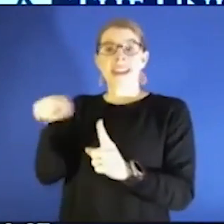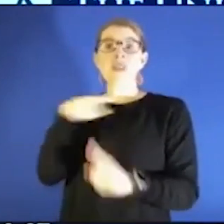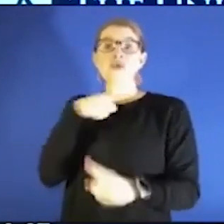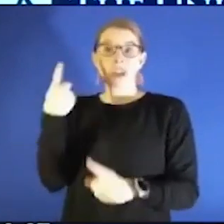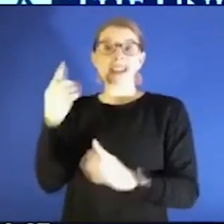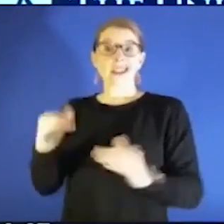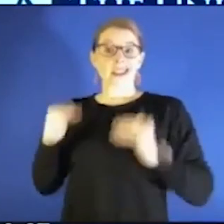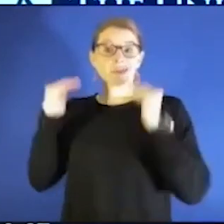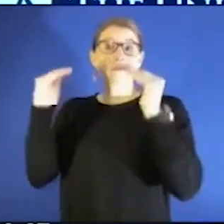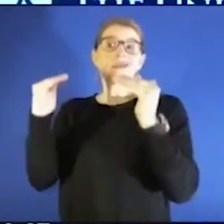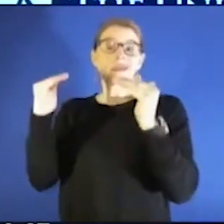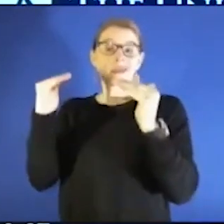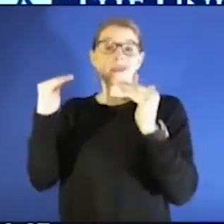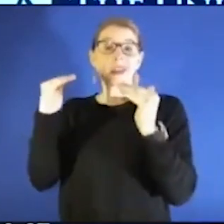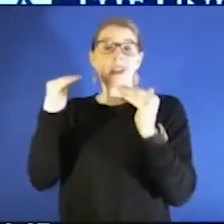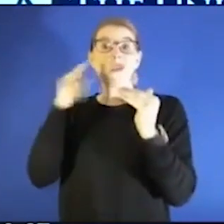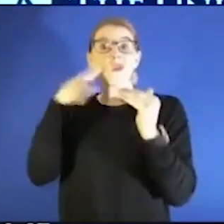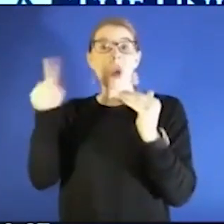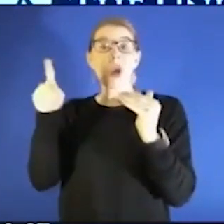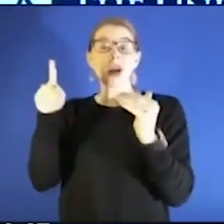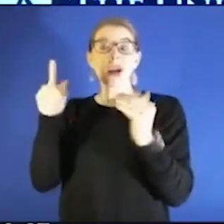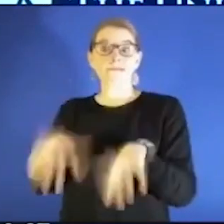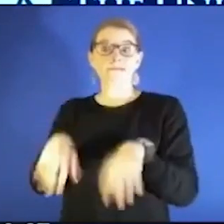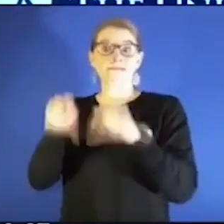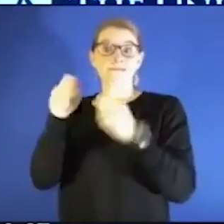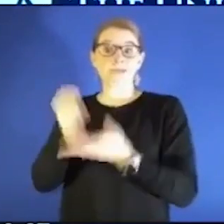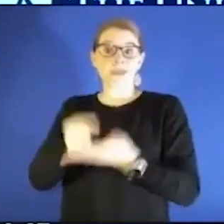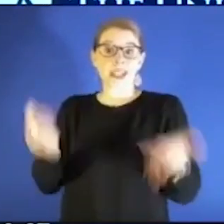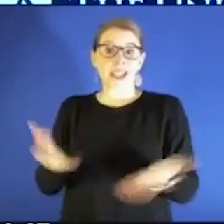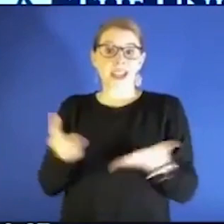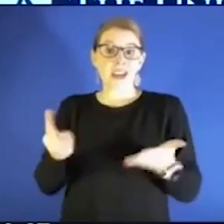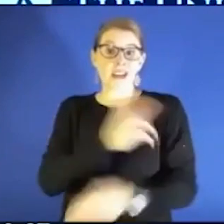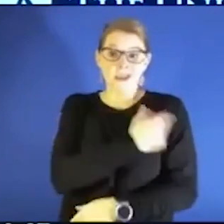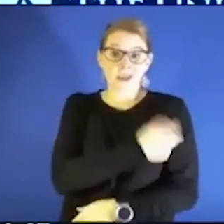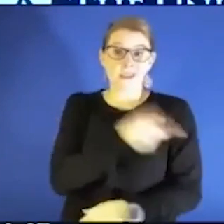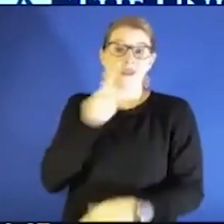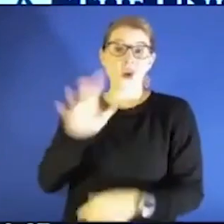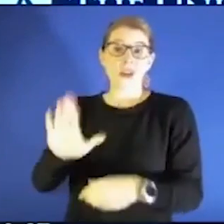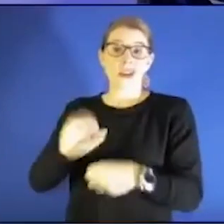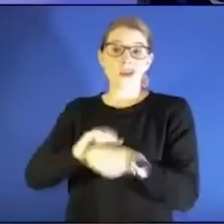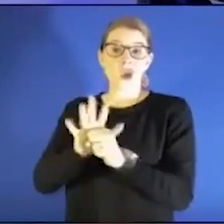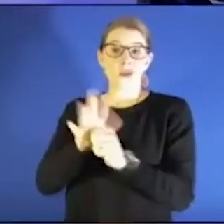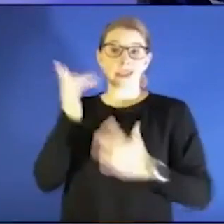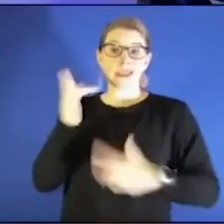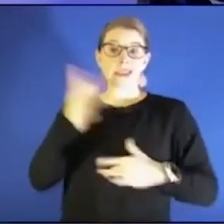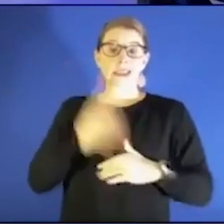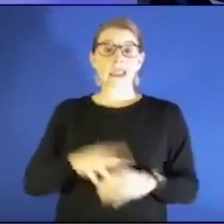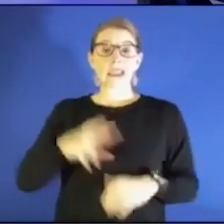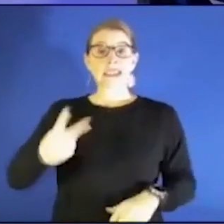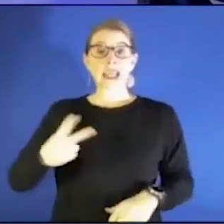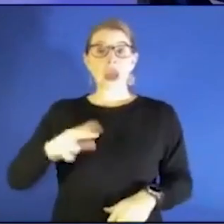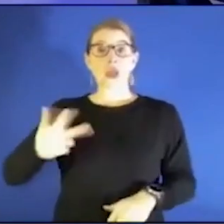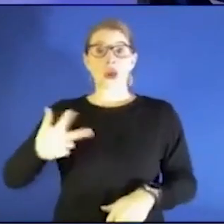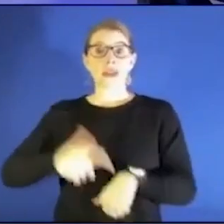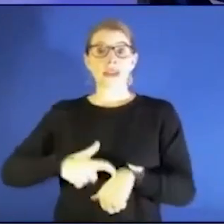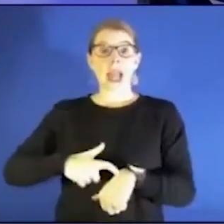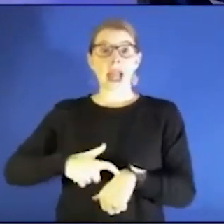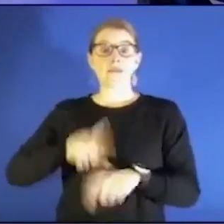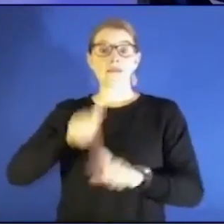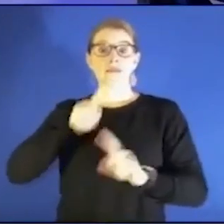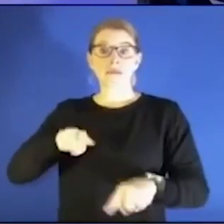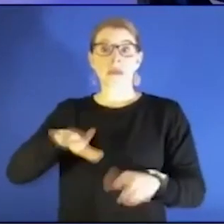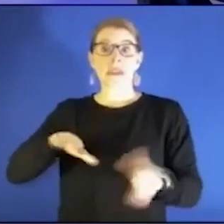for needing treatment within the hospital for their COVID disease. This is the second or third time that we have reported deaths